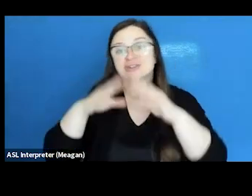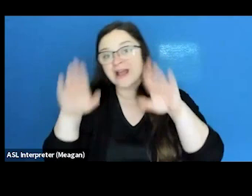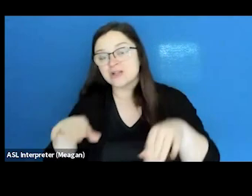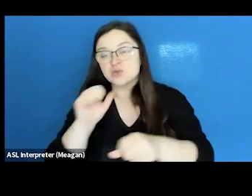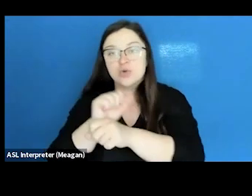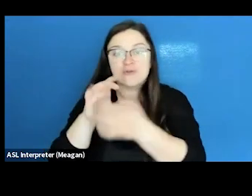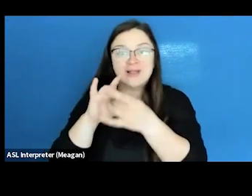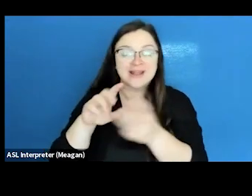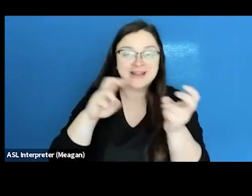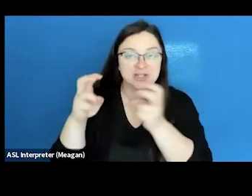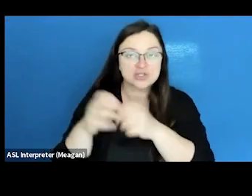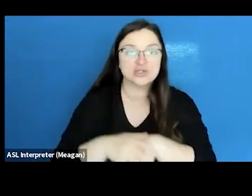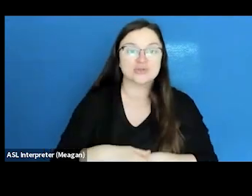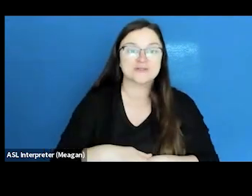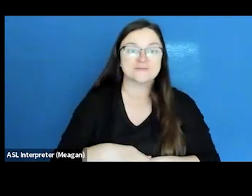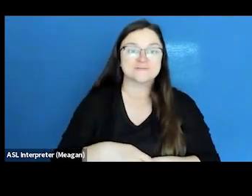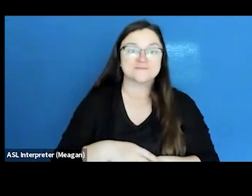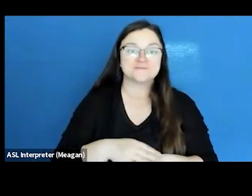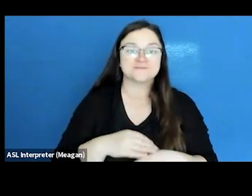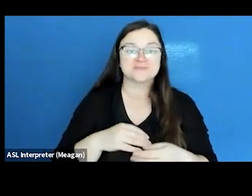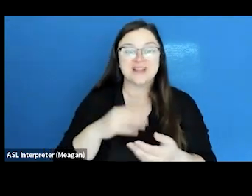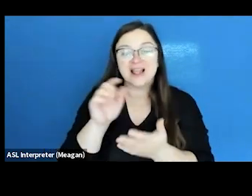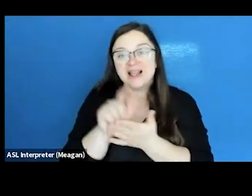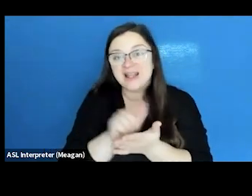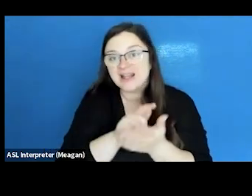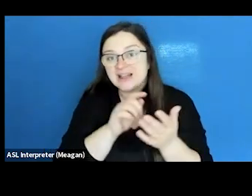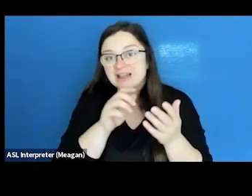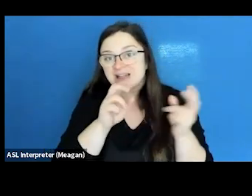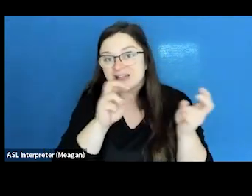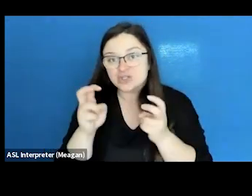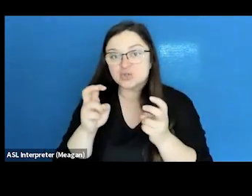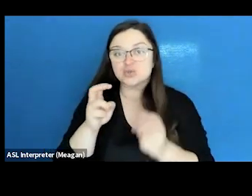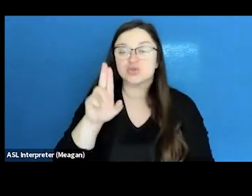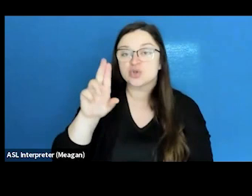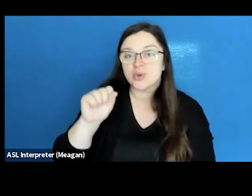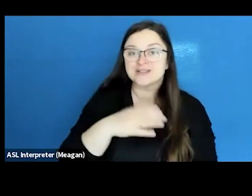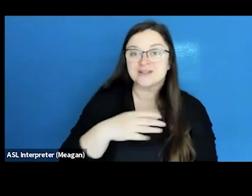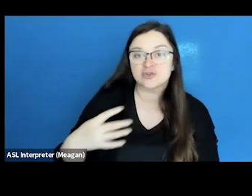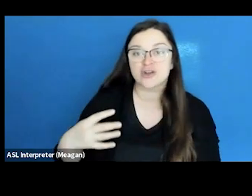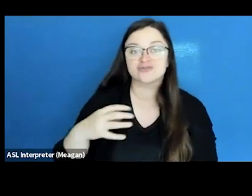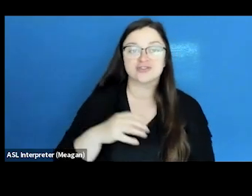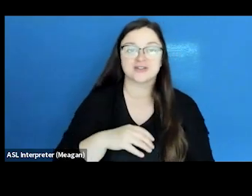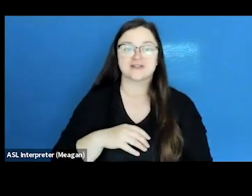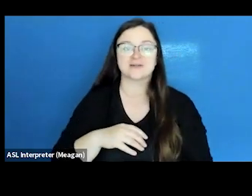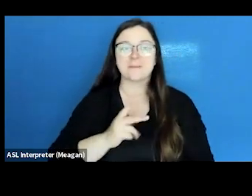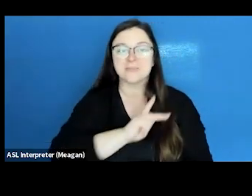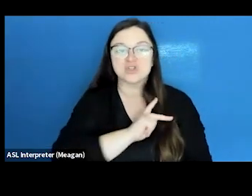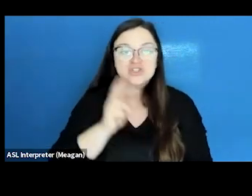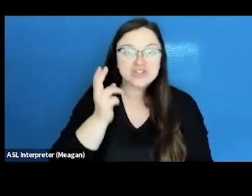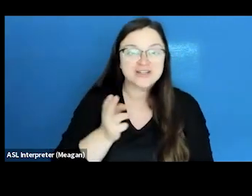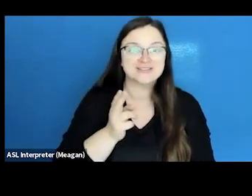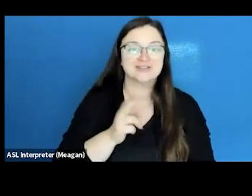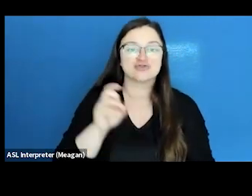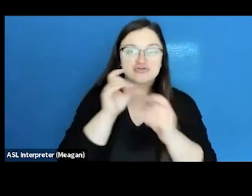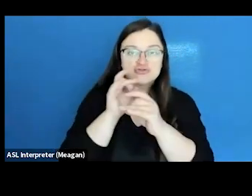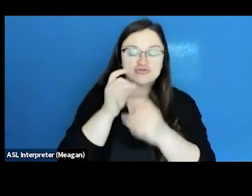work-related issues, insecurity, legal issues, U.S. immigration and customs, and personal history, trauma, domestic